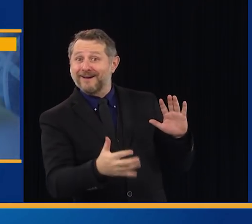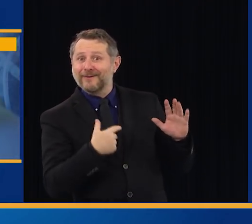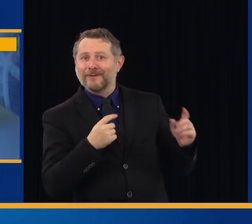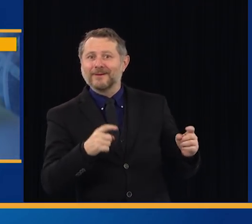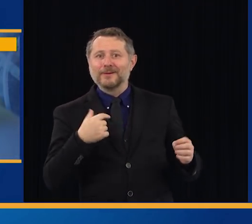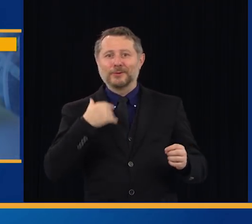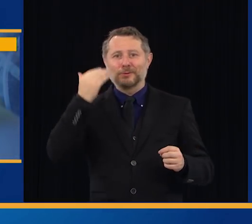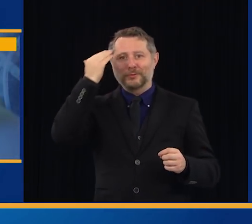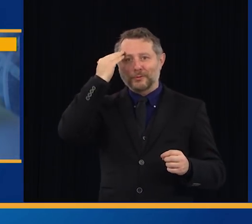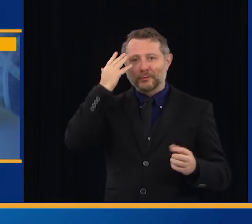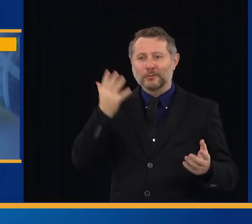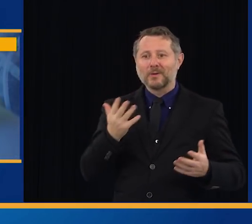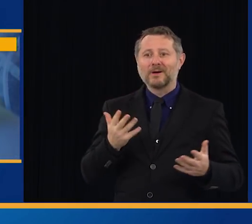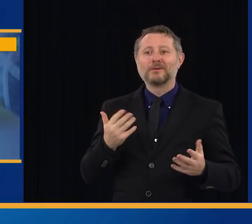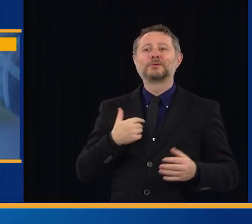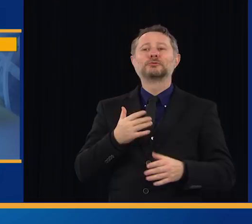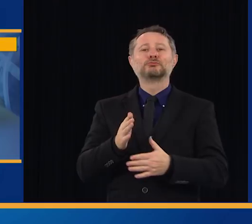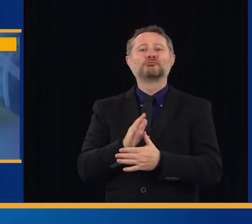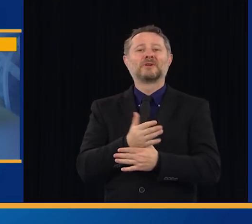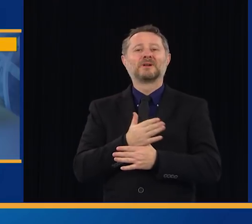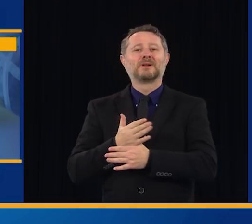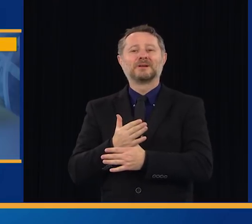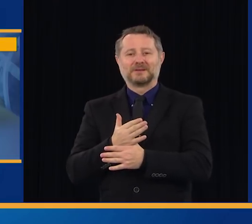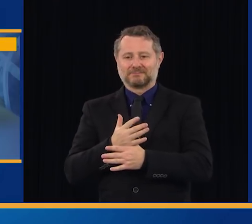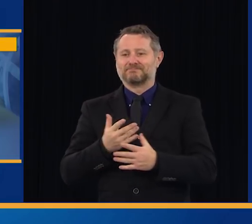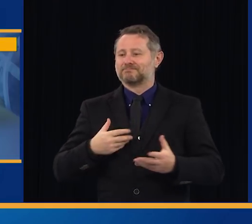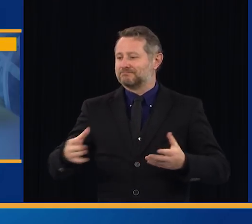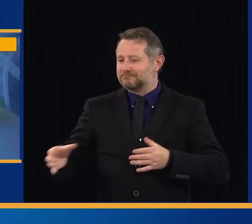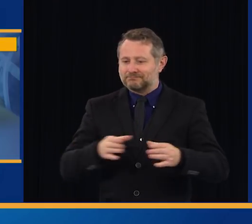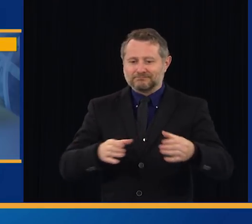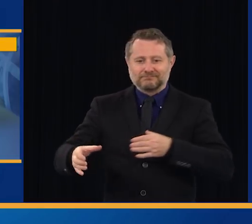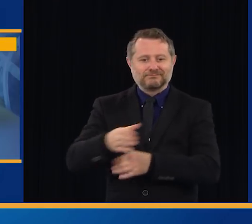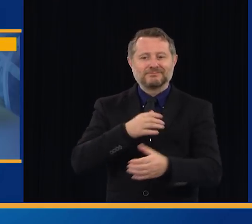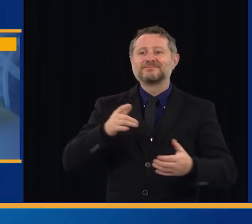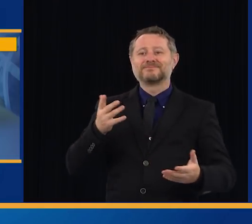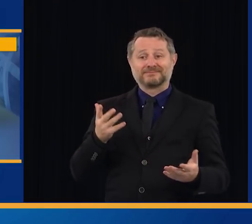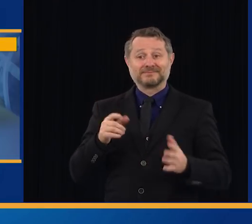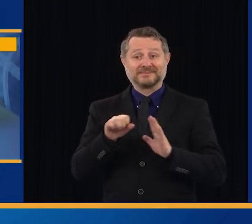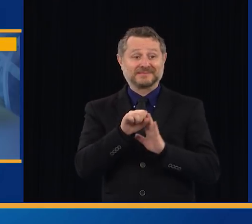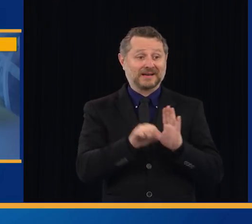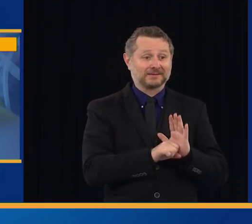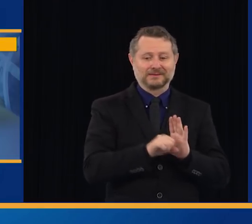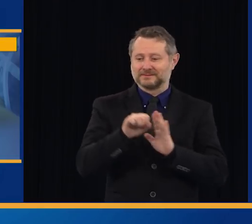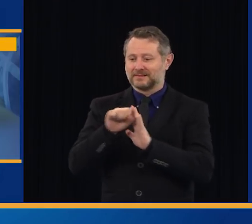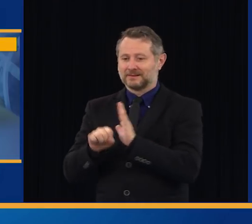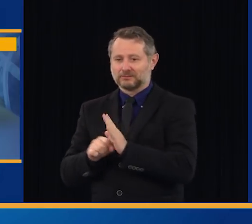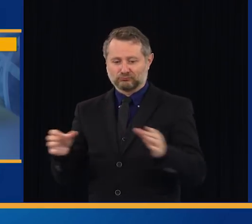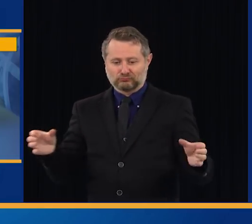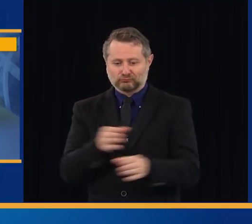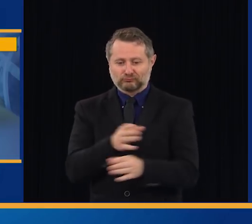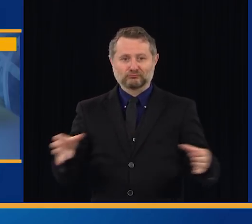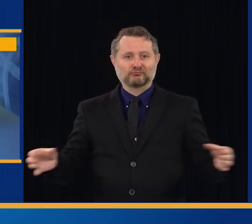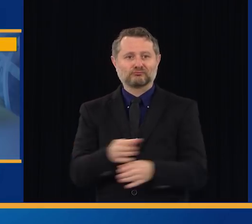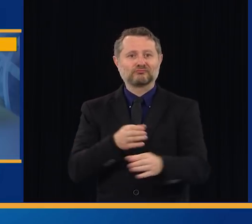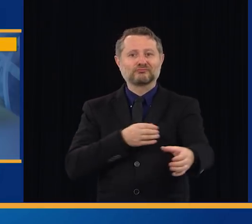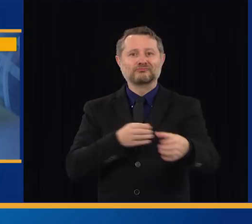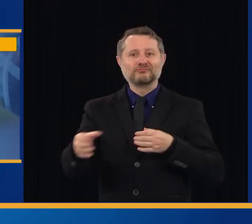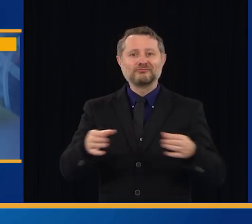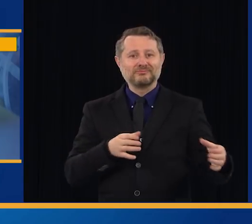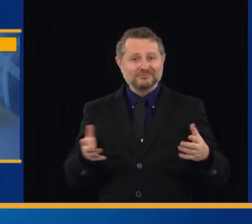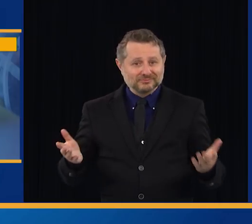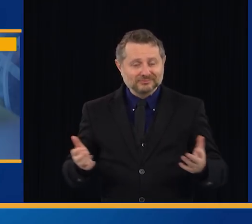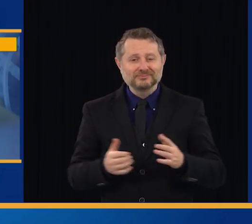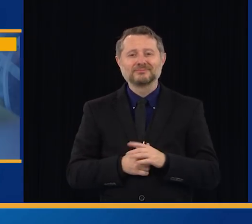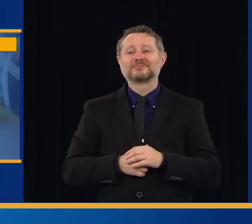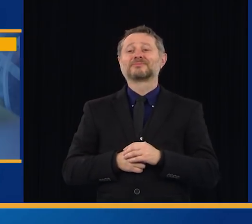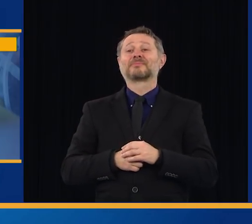never understood before. And we understand about sharing among states and how good people were to New